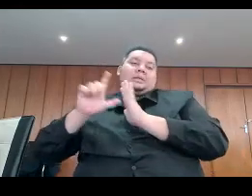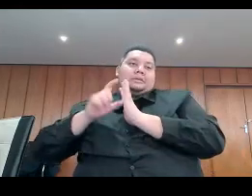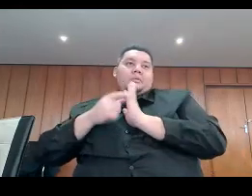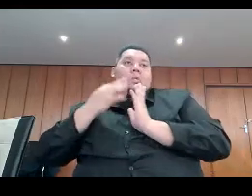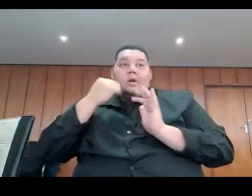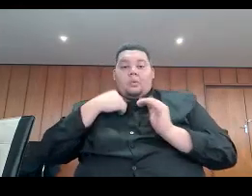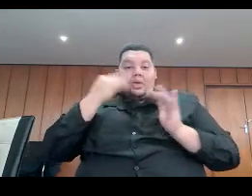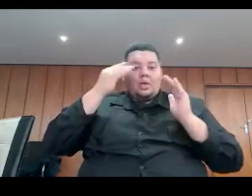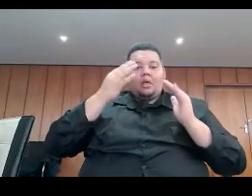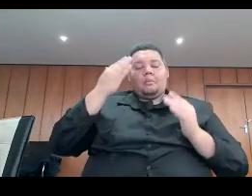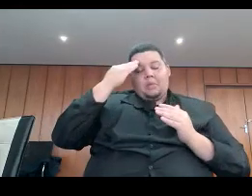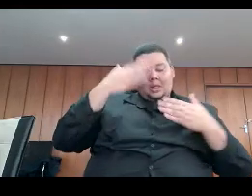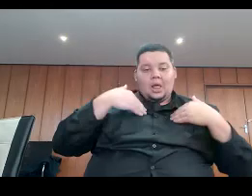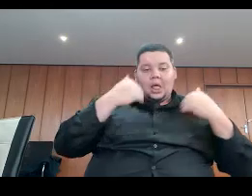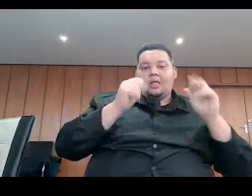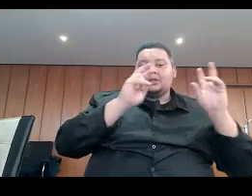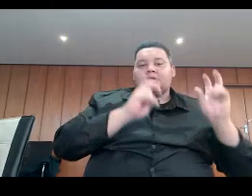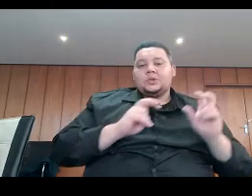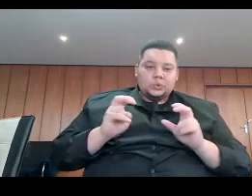conditions.